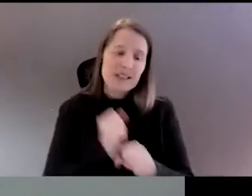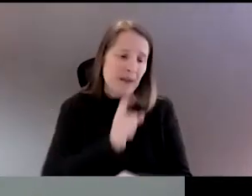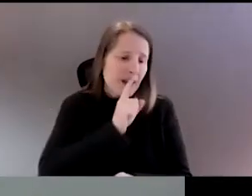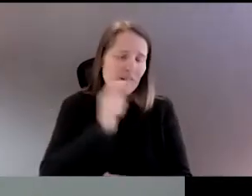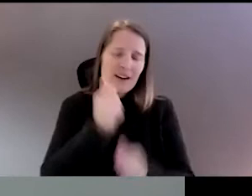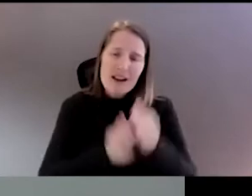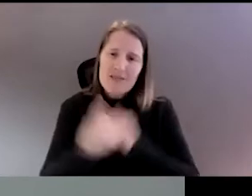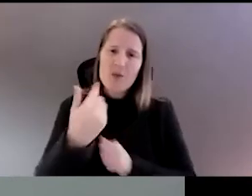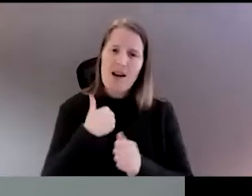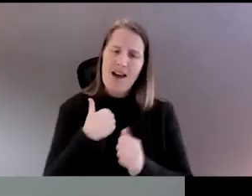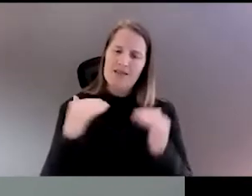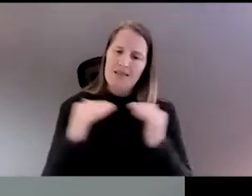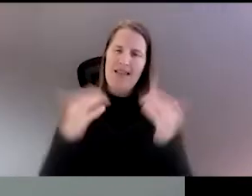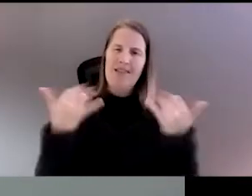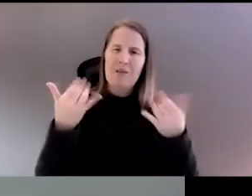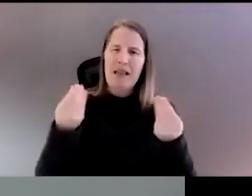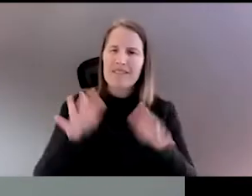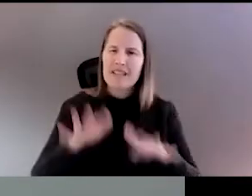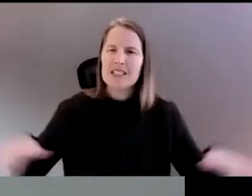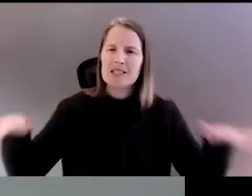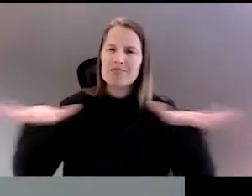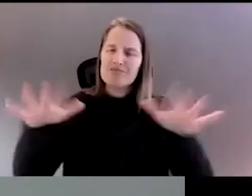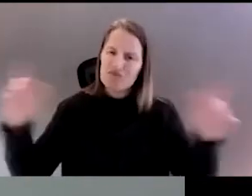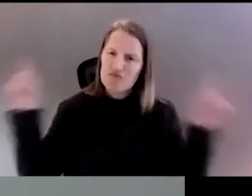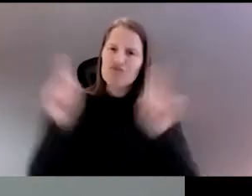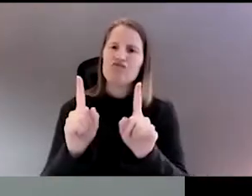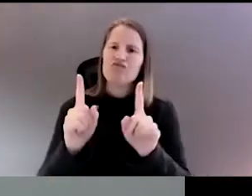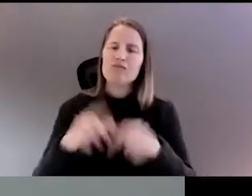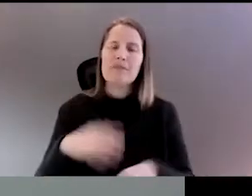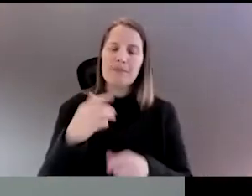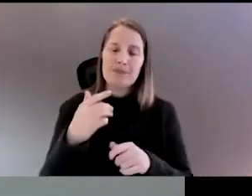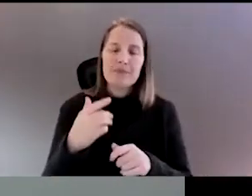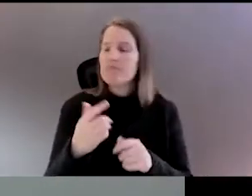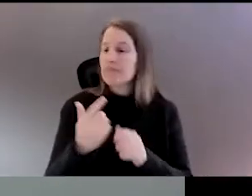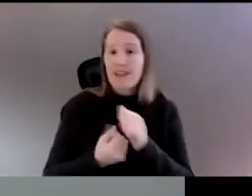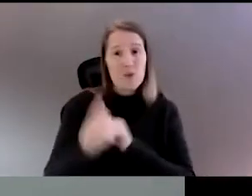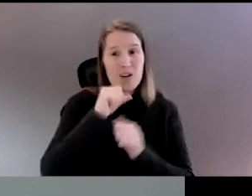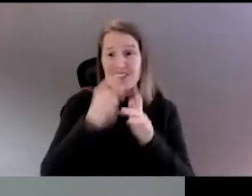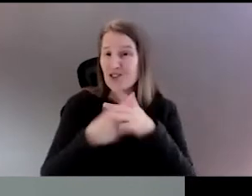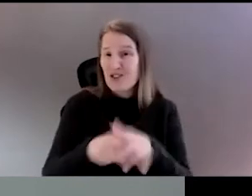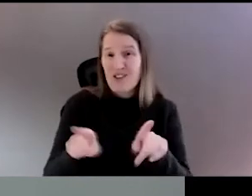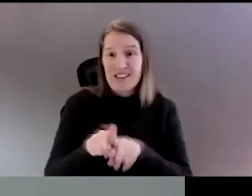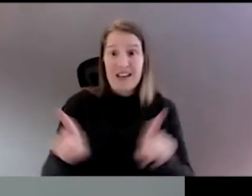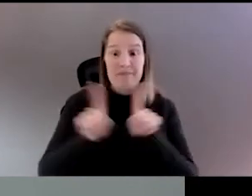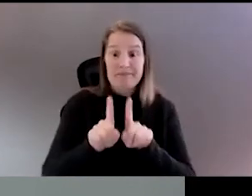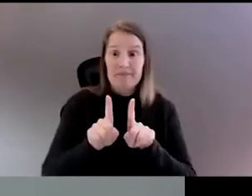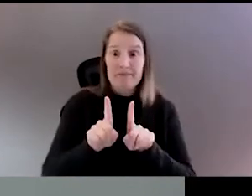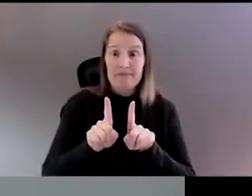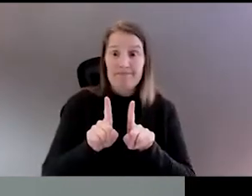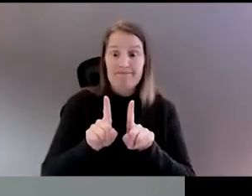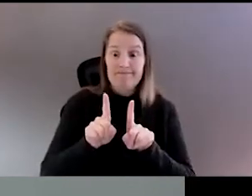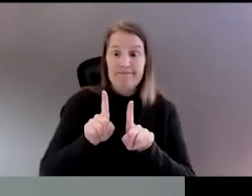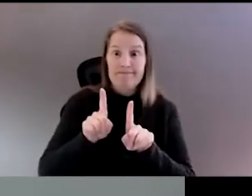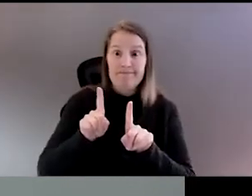playing field. So of course that means that everyone is not starting at the same place. Some people have a better